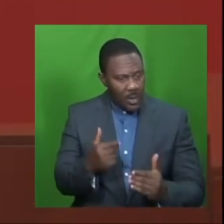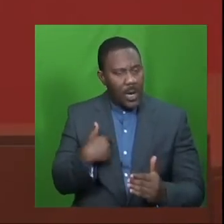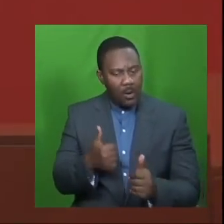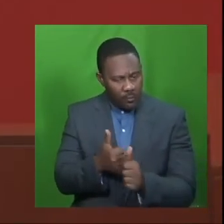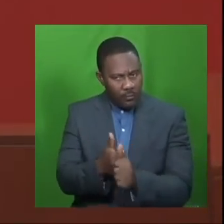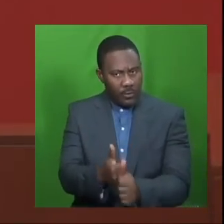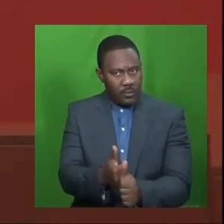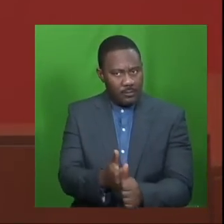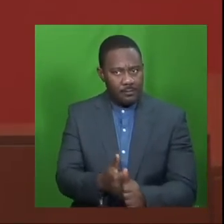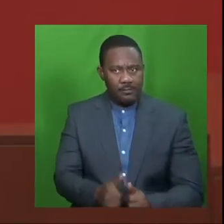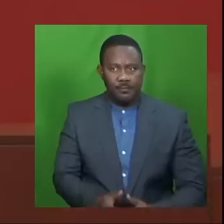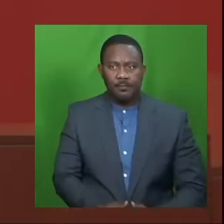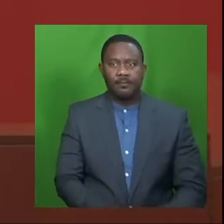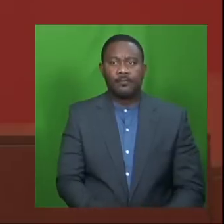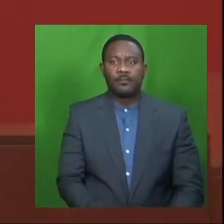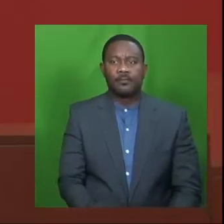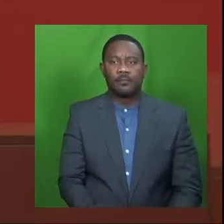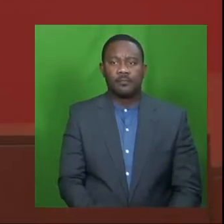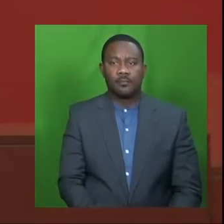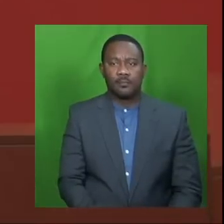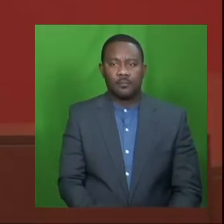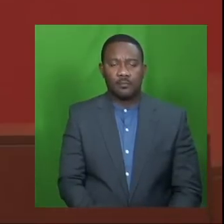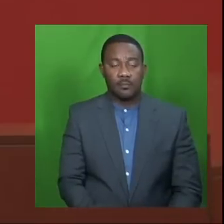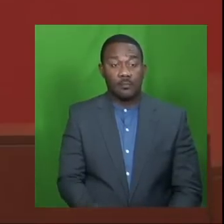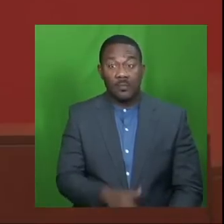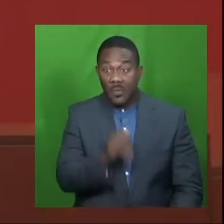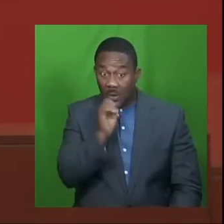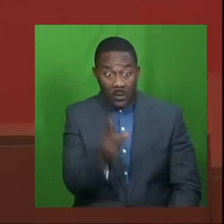go with you. You will not walk alone.